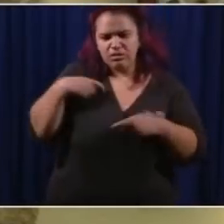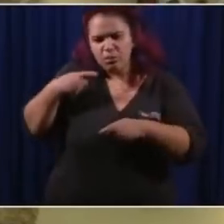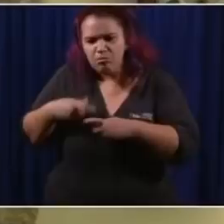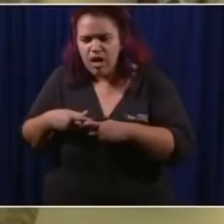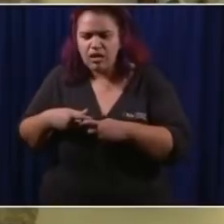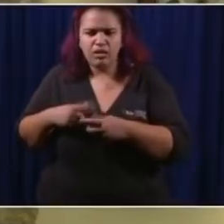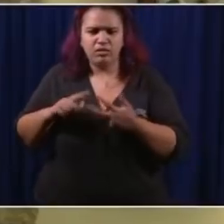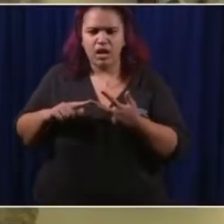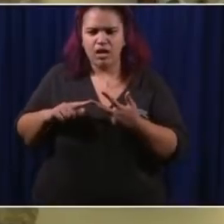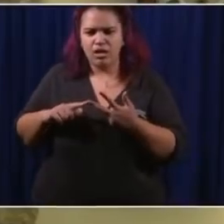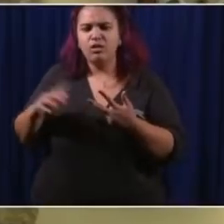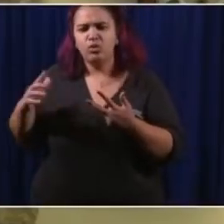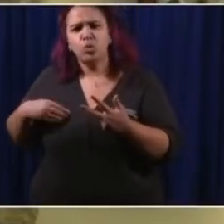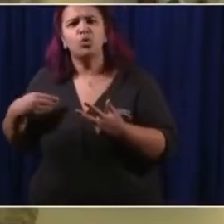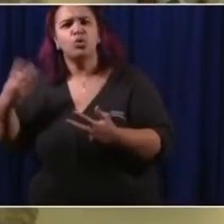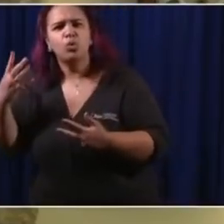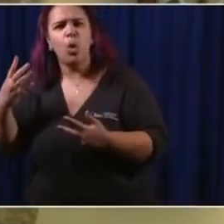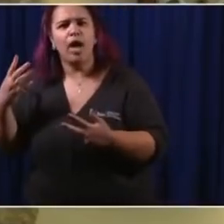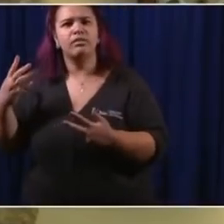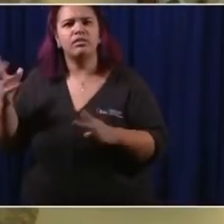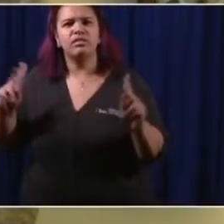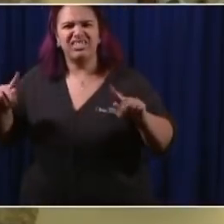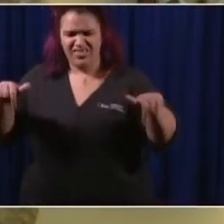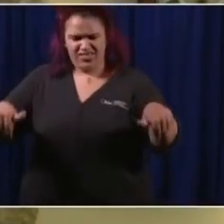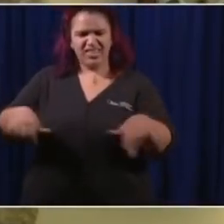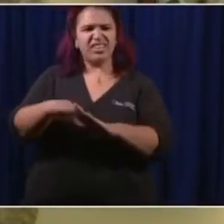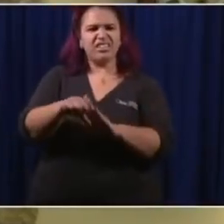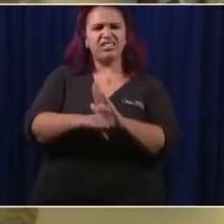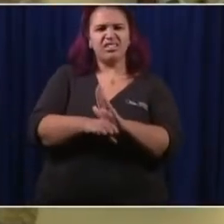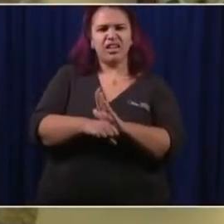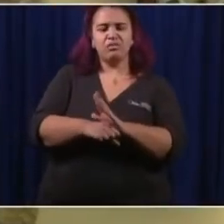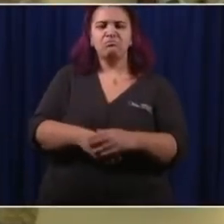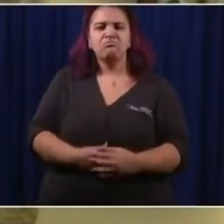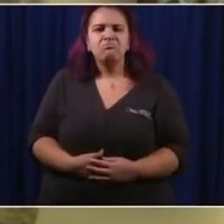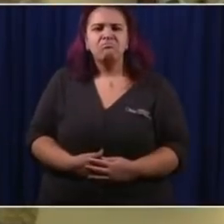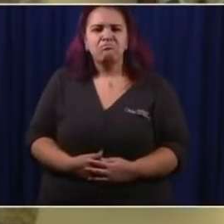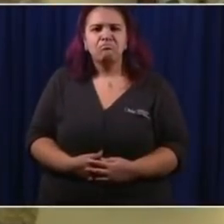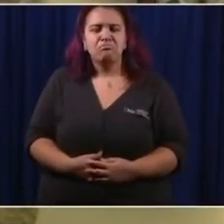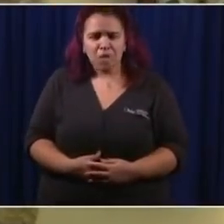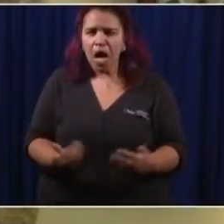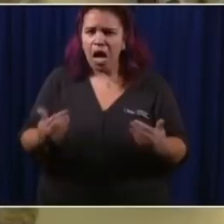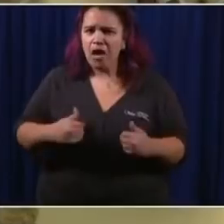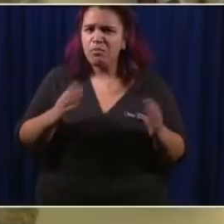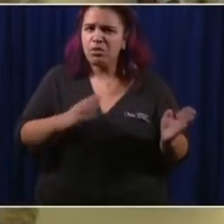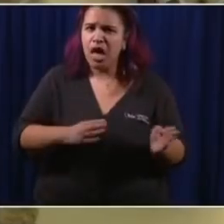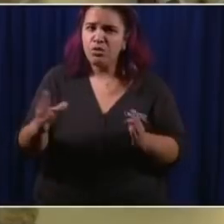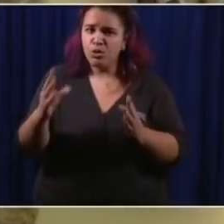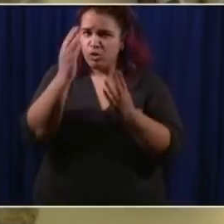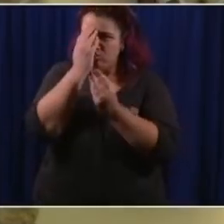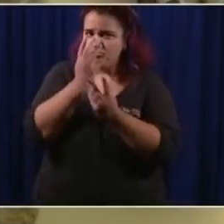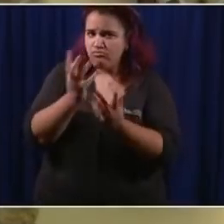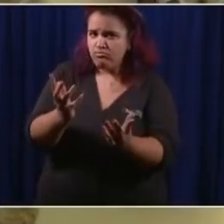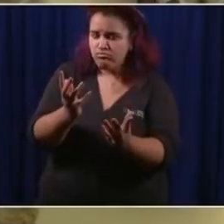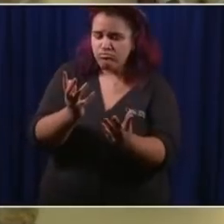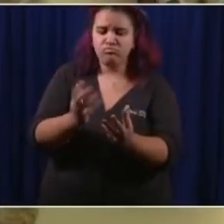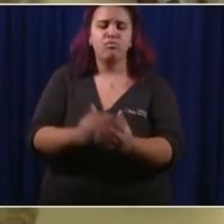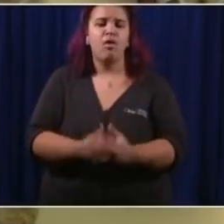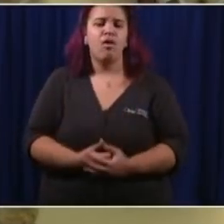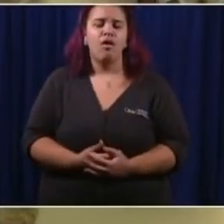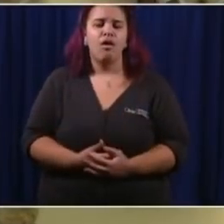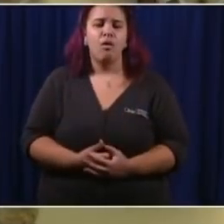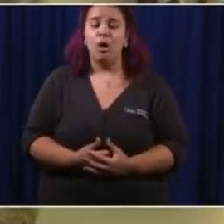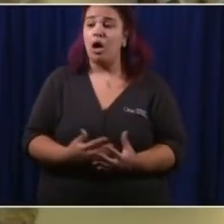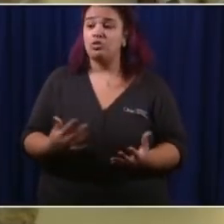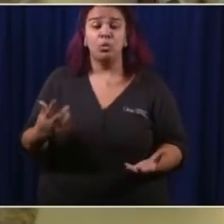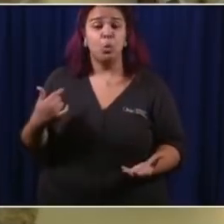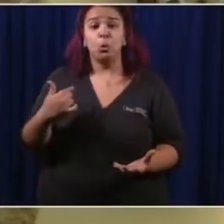white citizens of this state. So, we laid out a plan, but we're always open to more ideas